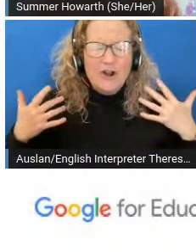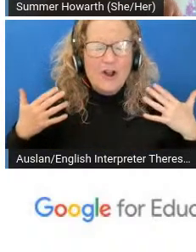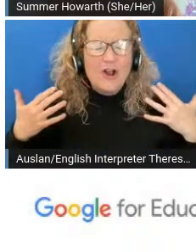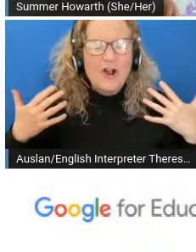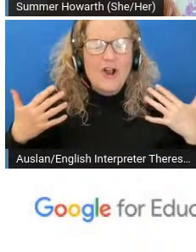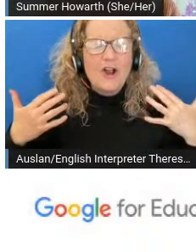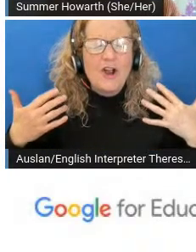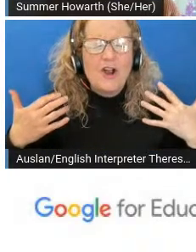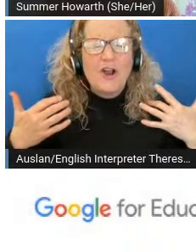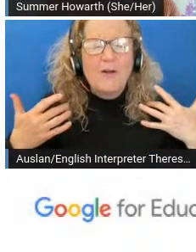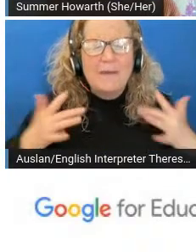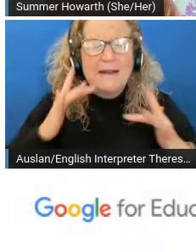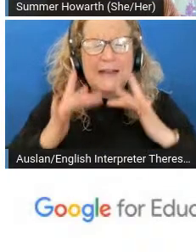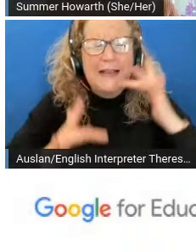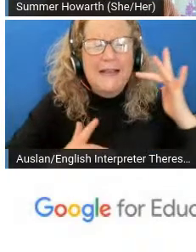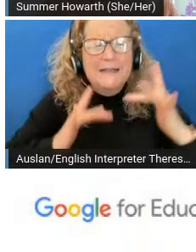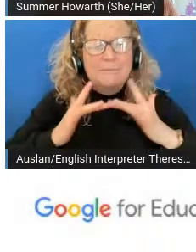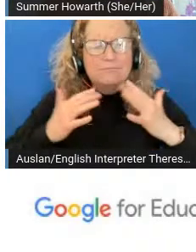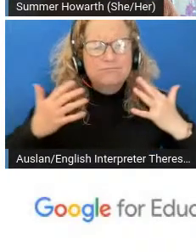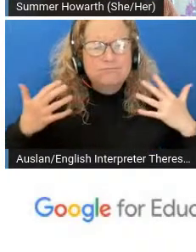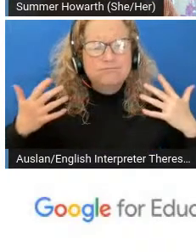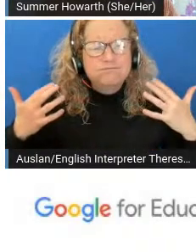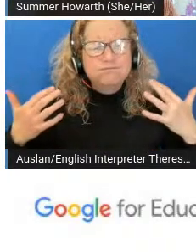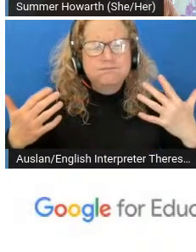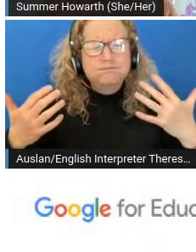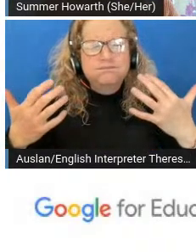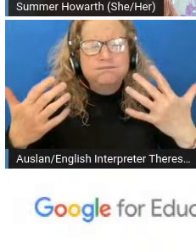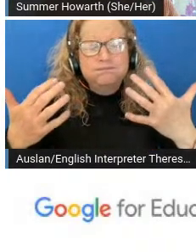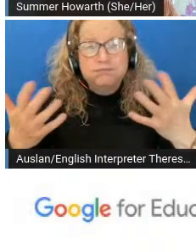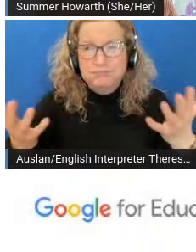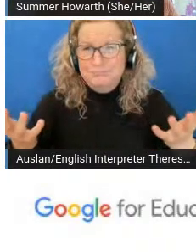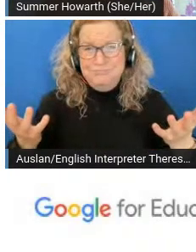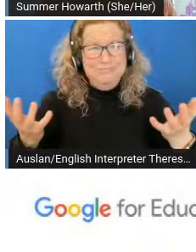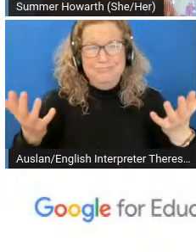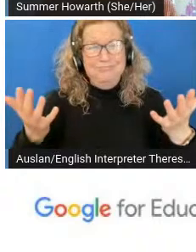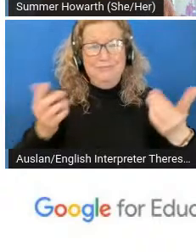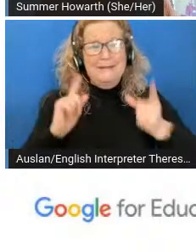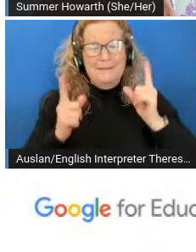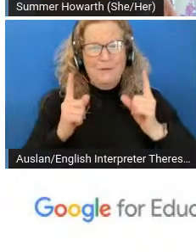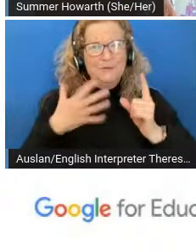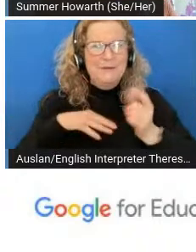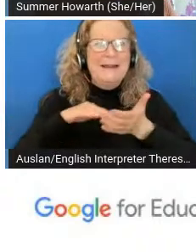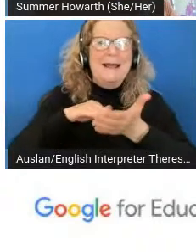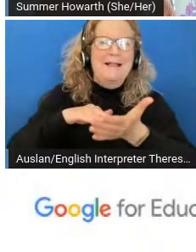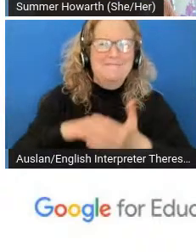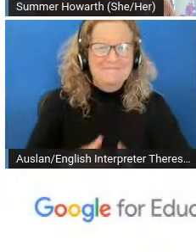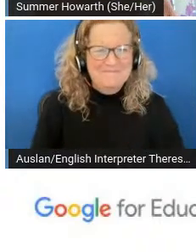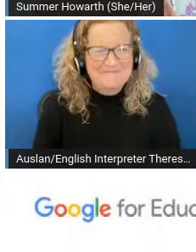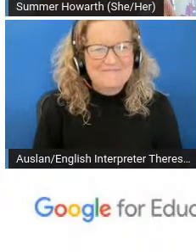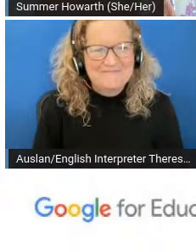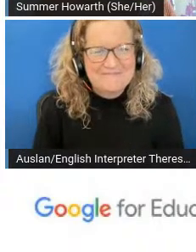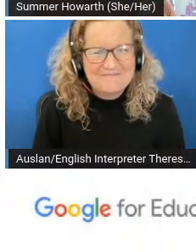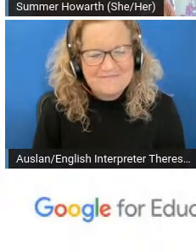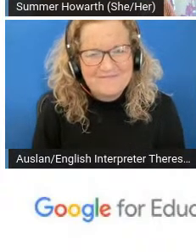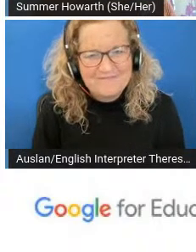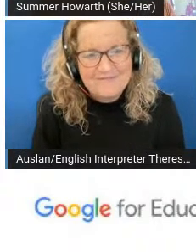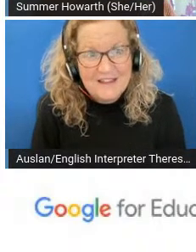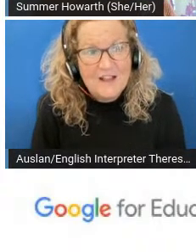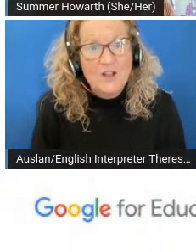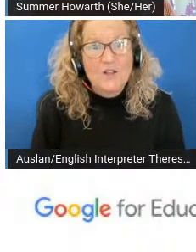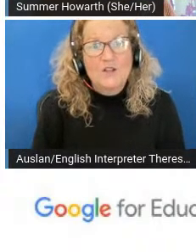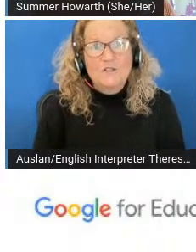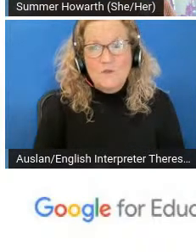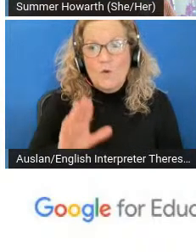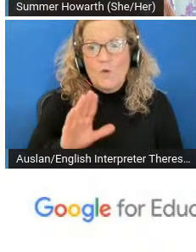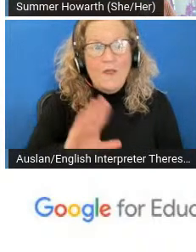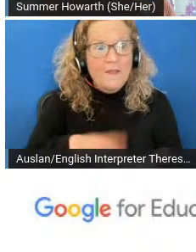on the internet, that sometimes you need help with the curation of it there. So so the kids should see this as a